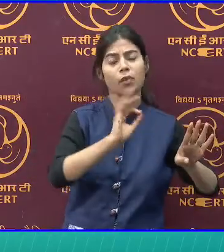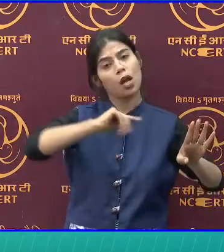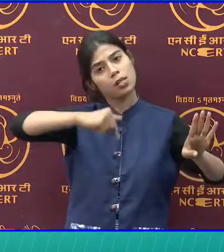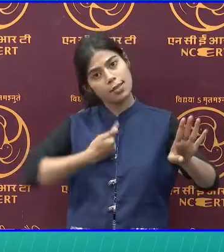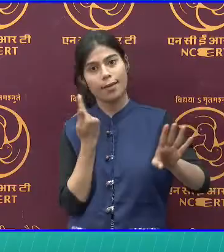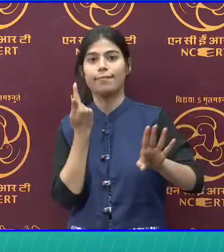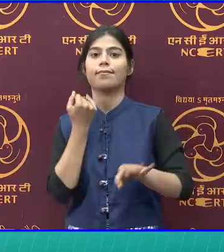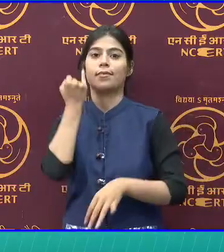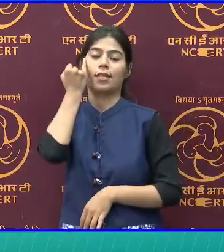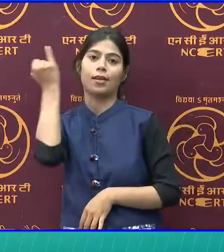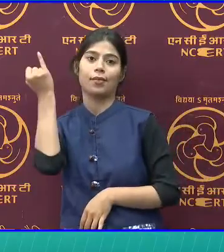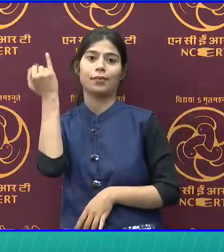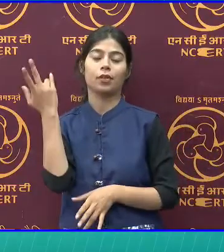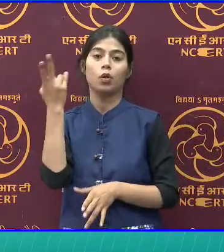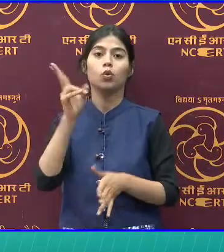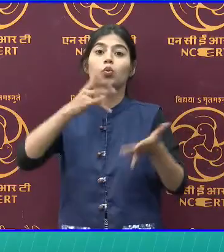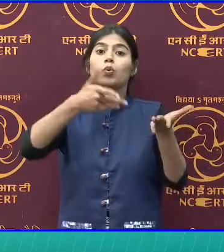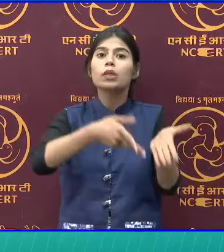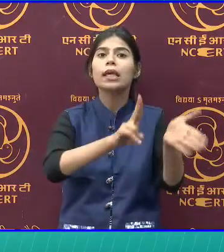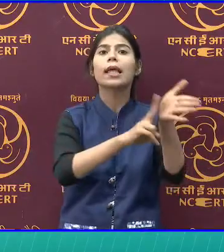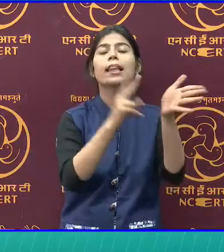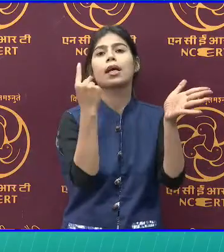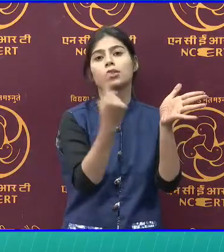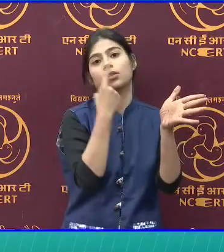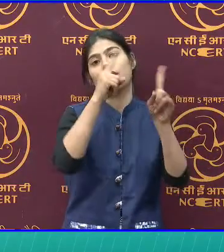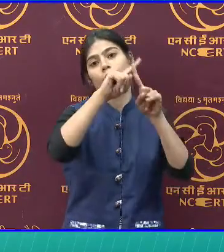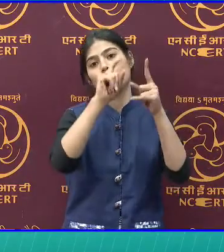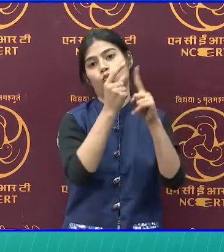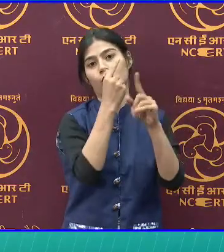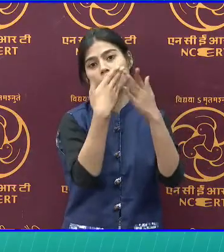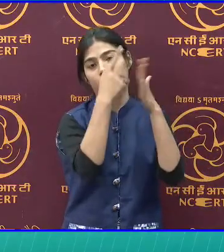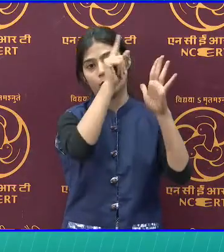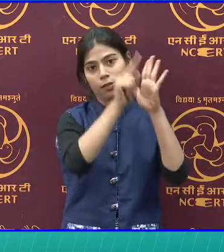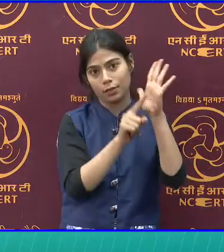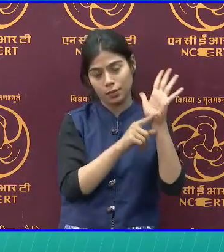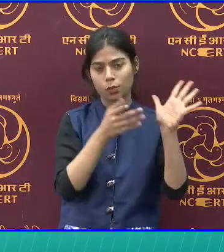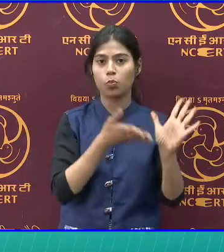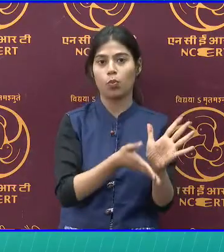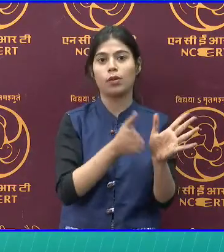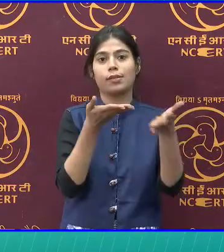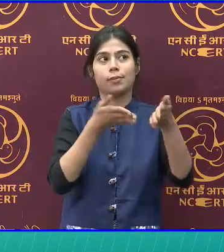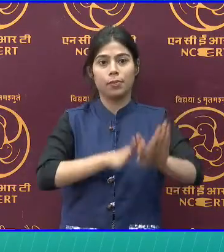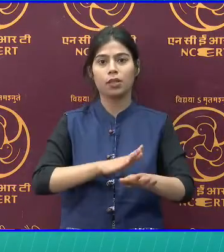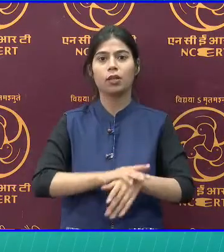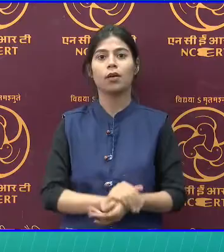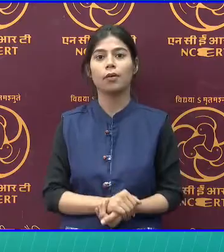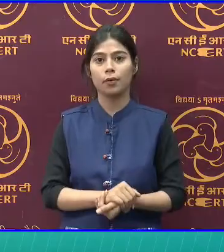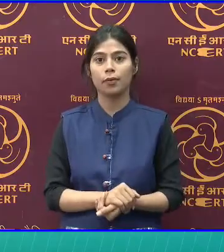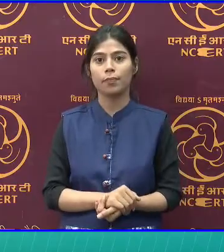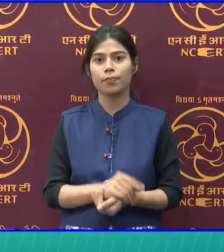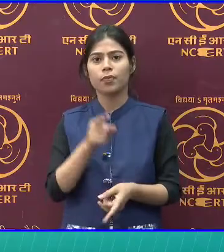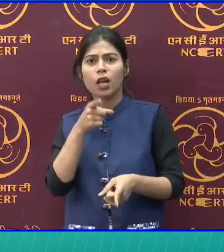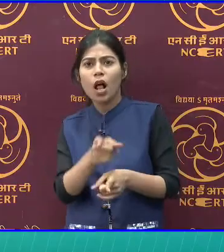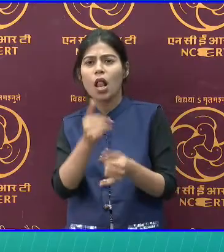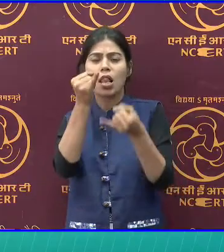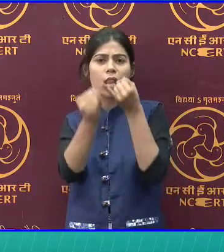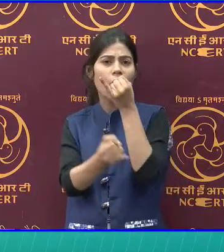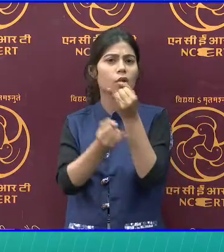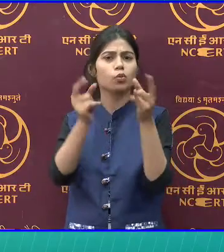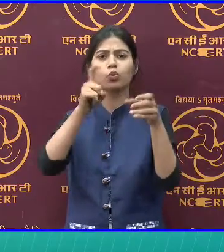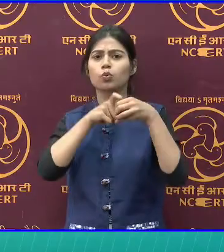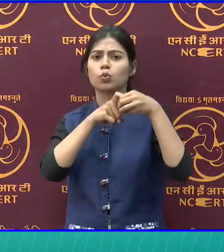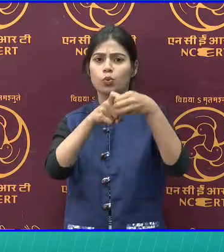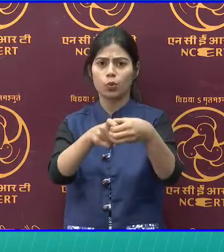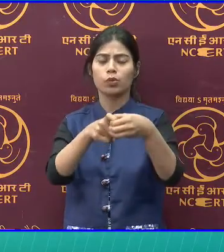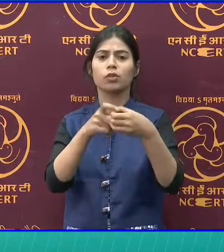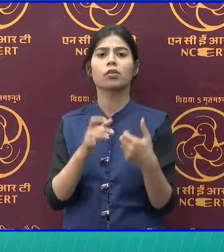new approach in the National Education Policy 2020. Great. So one last question, sir, we are almost out of time, and a very fundamental question I want